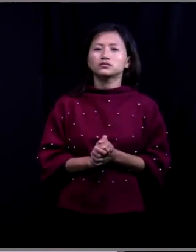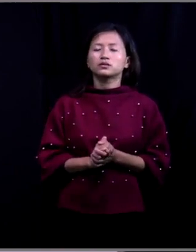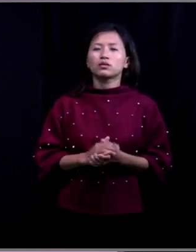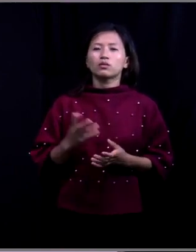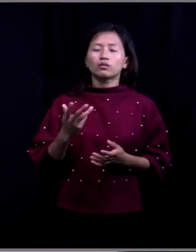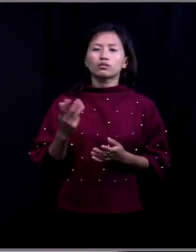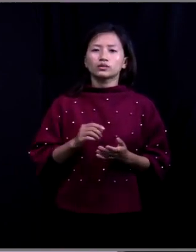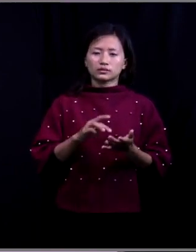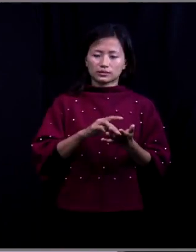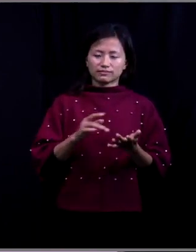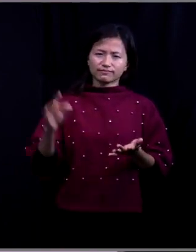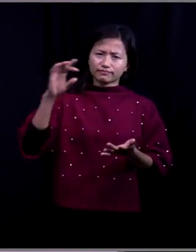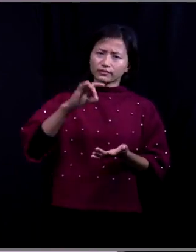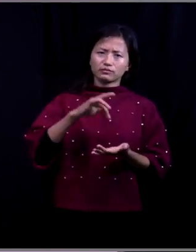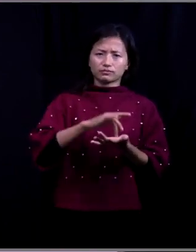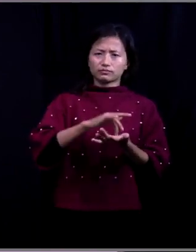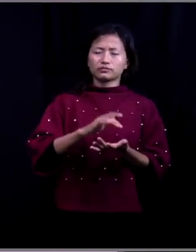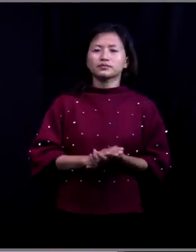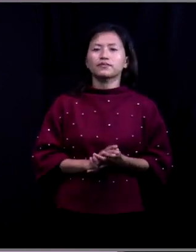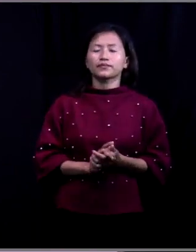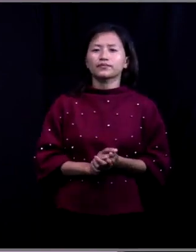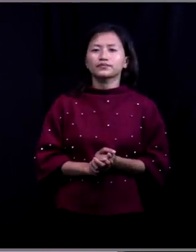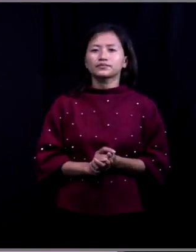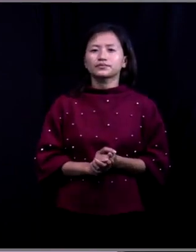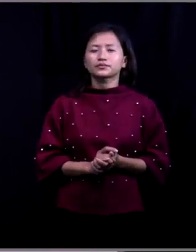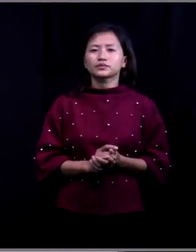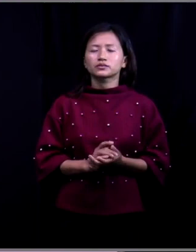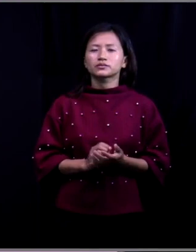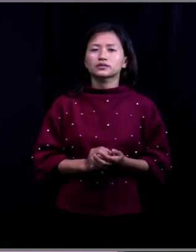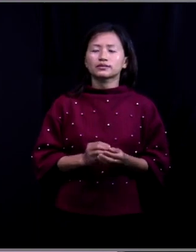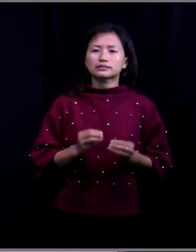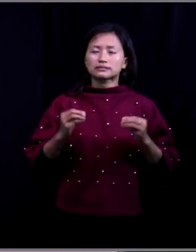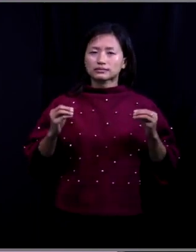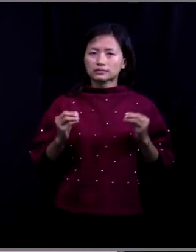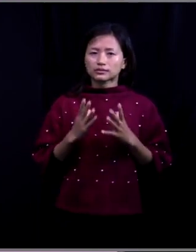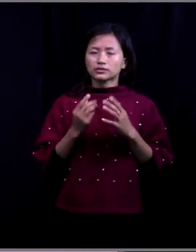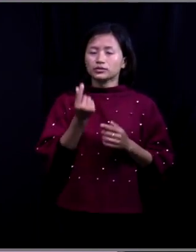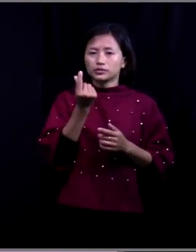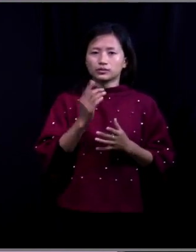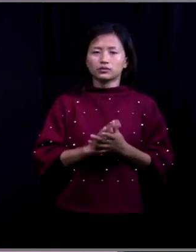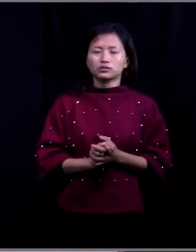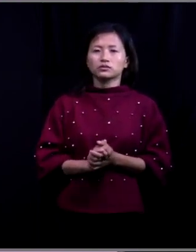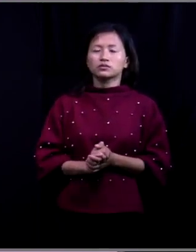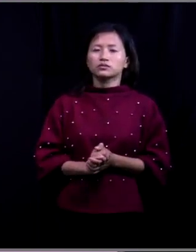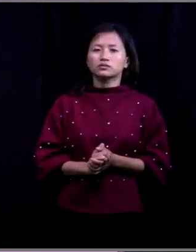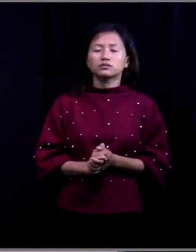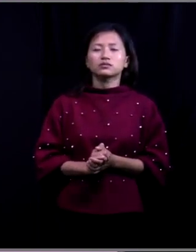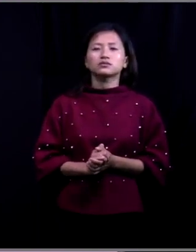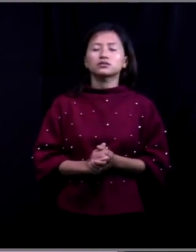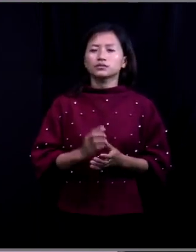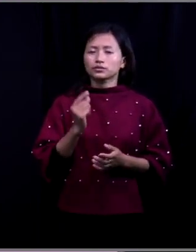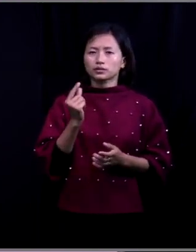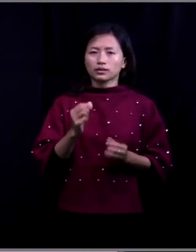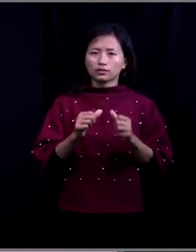Nowadays, it has been replaced by unified mass, which is expressed as U. Atomic mass